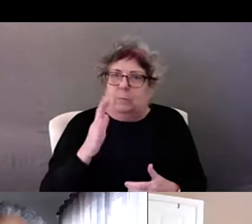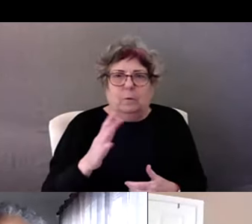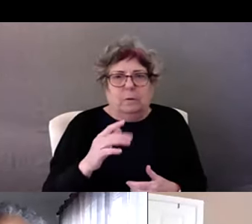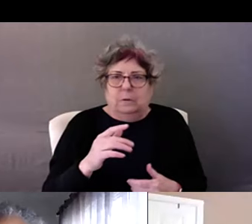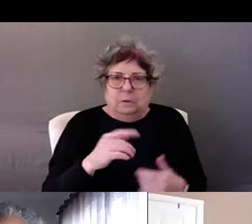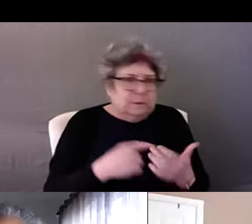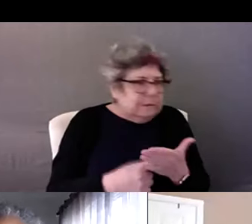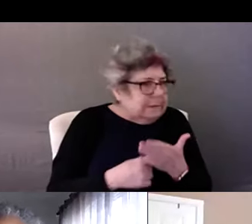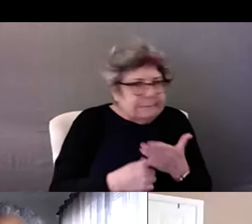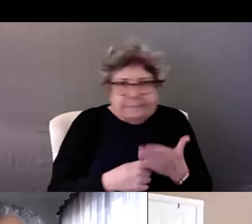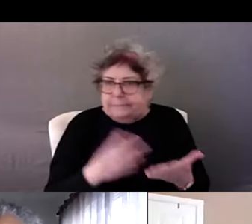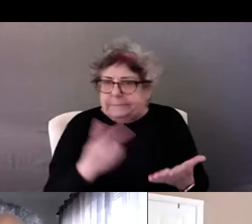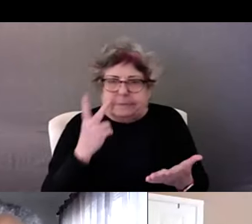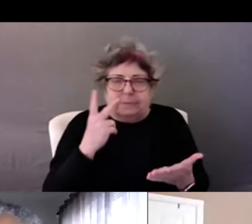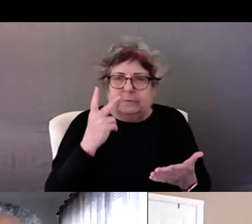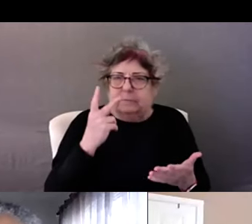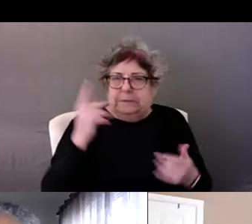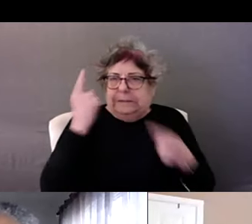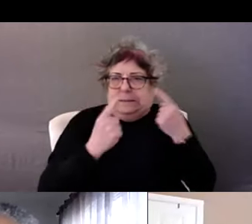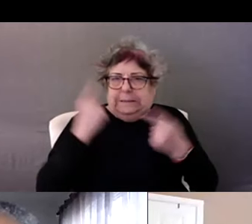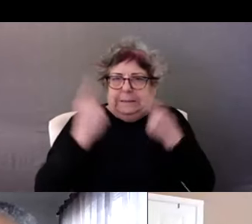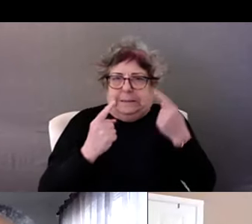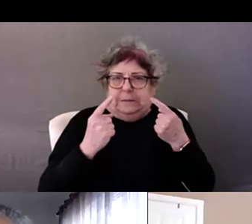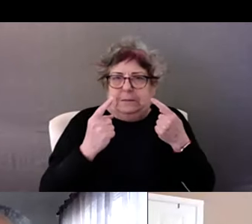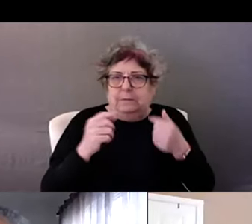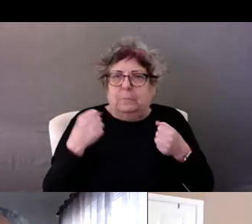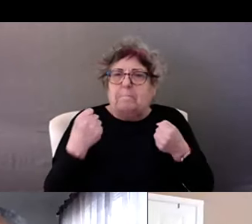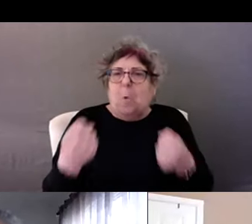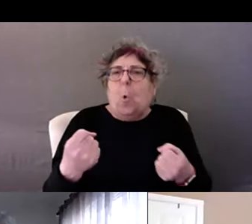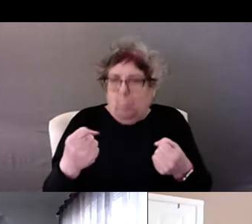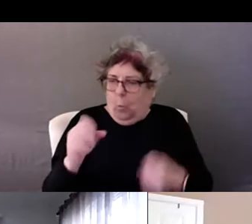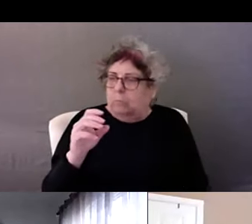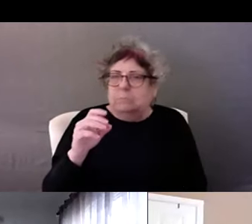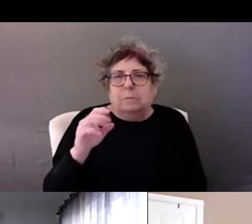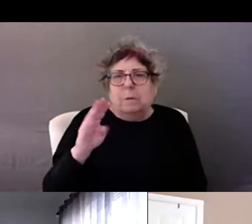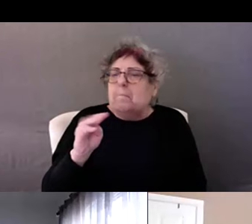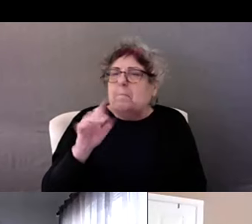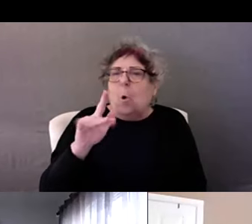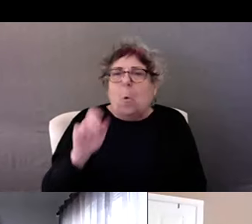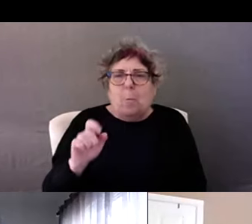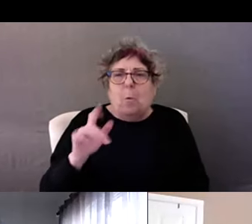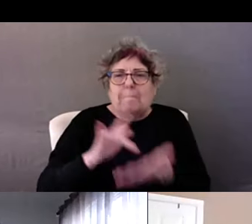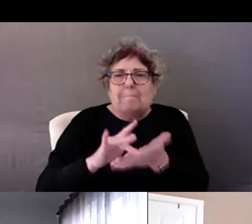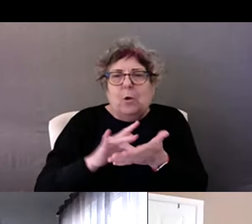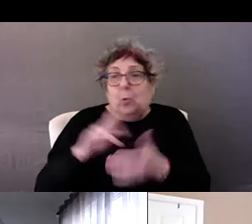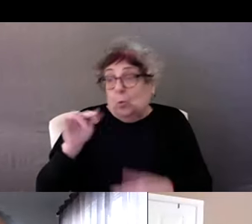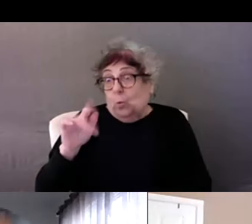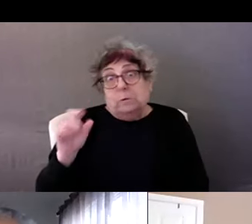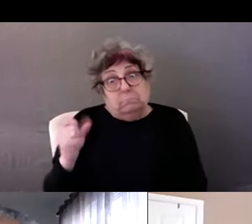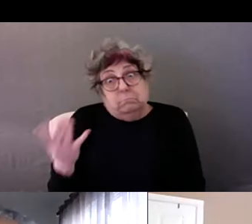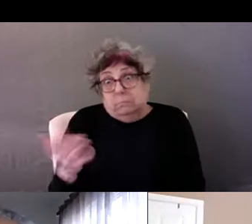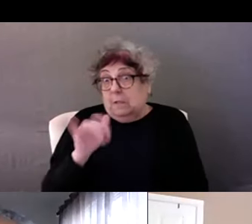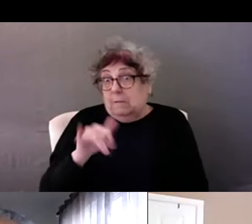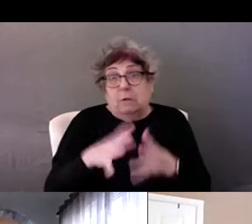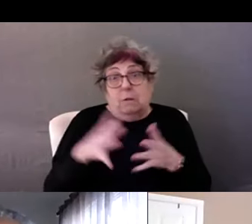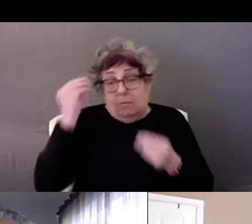considered mobile medical units for going out and doing the vaccine. So those are just some other thoughts. But I thank you